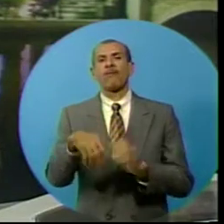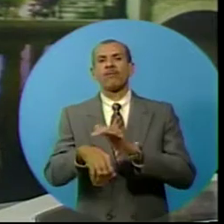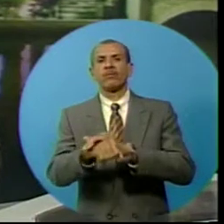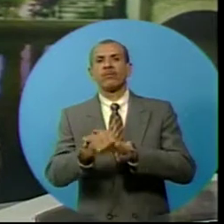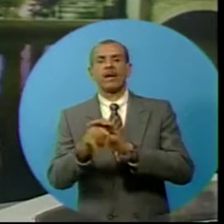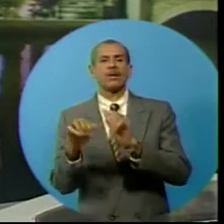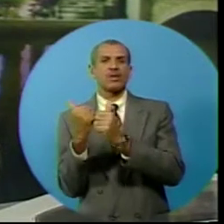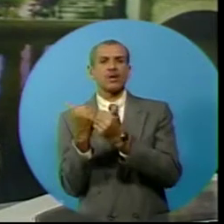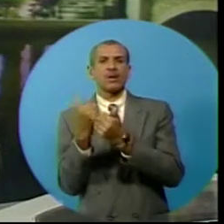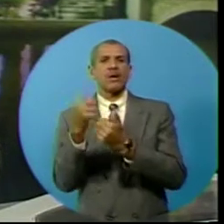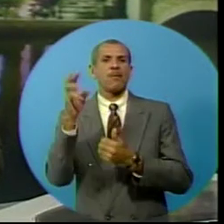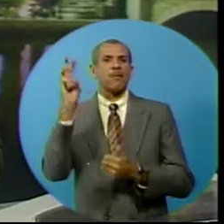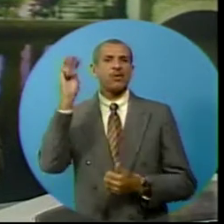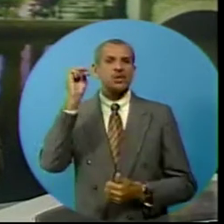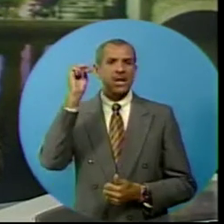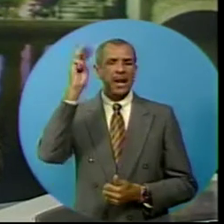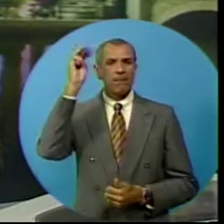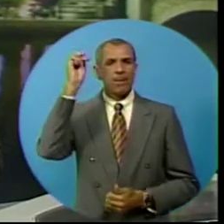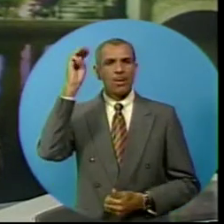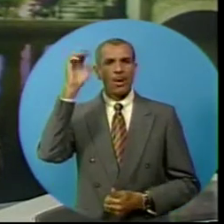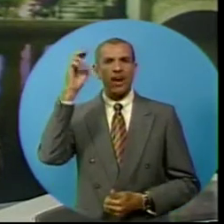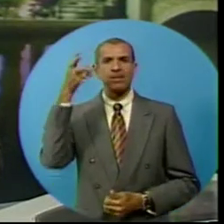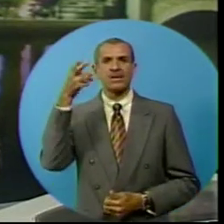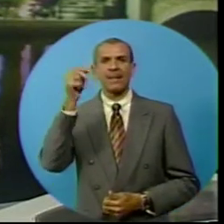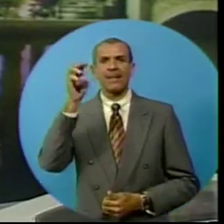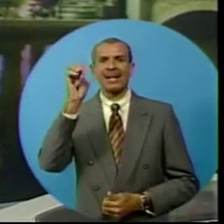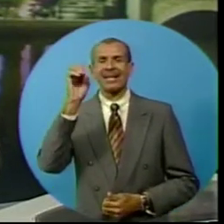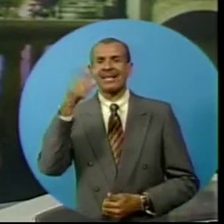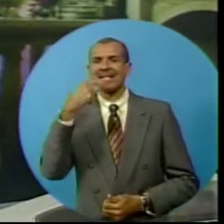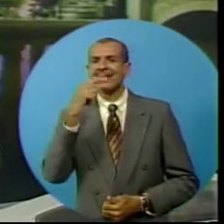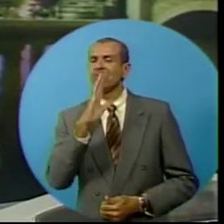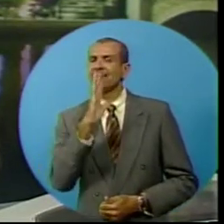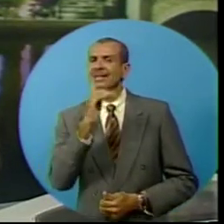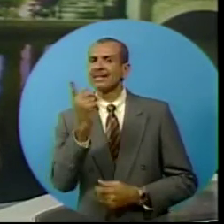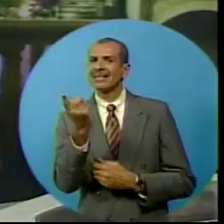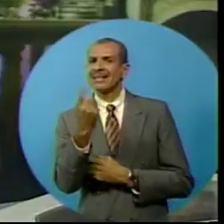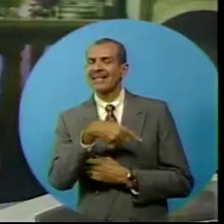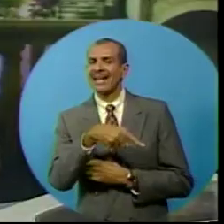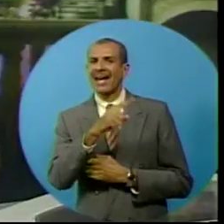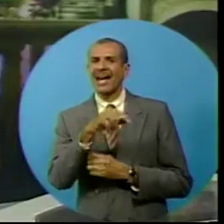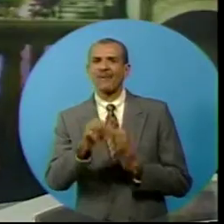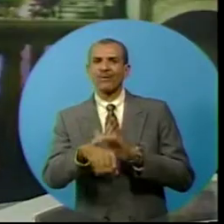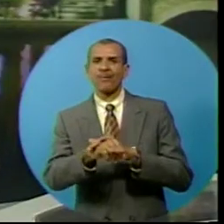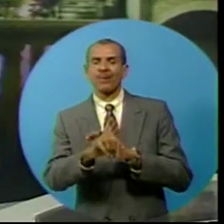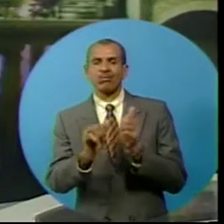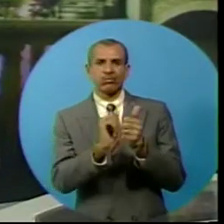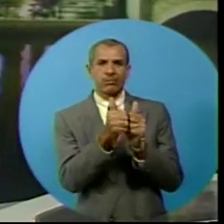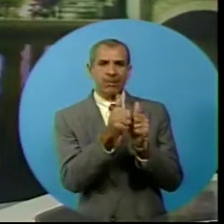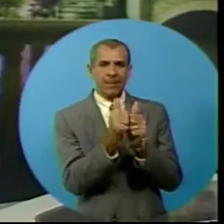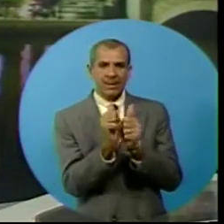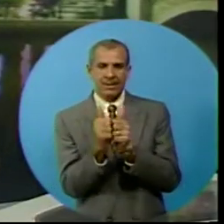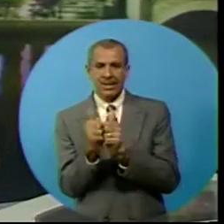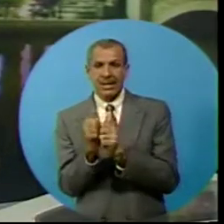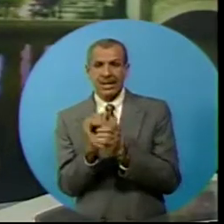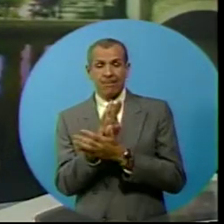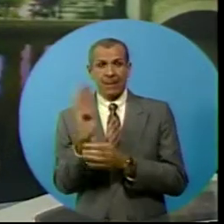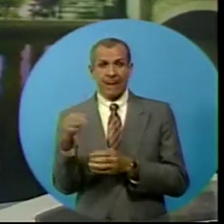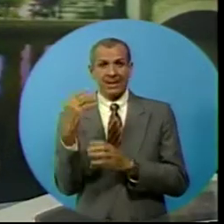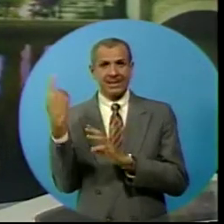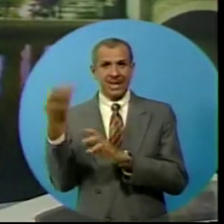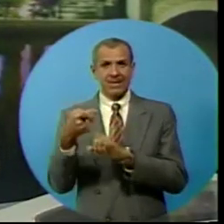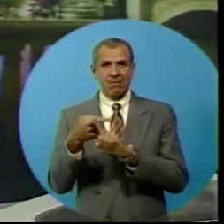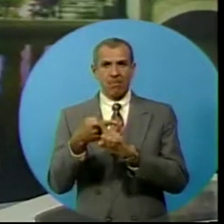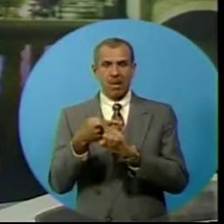Association, Mushtaq Mohammed. He was speaking today at the launch of the Junior Caribbean Volleyball Championships, which will be held in Barbados next